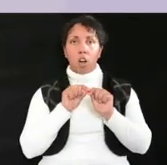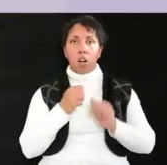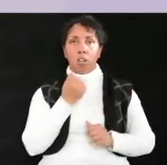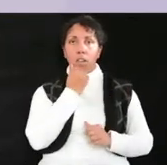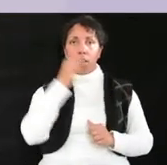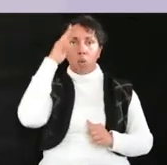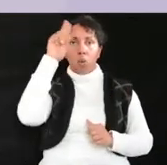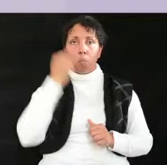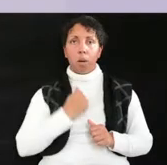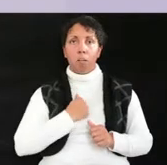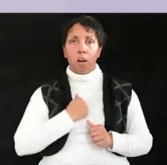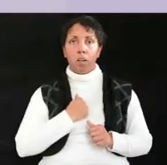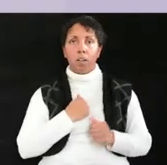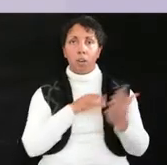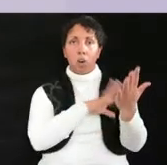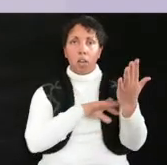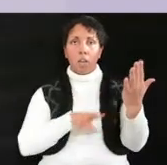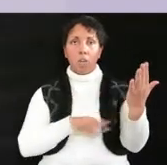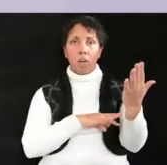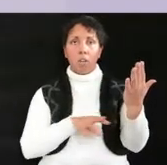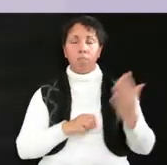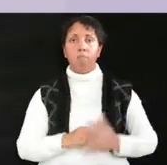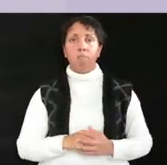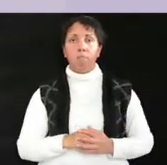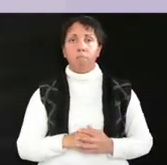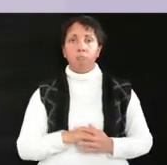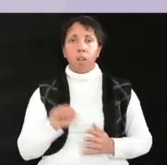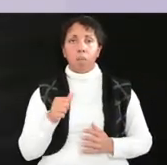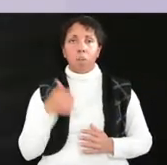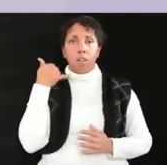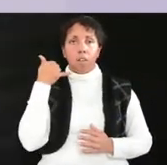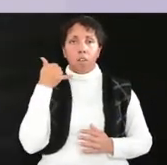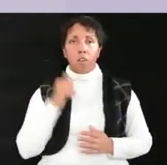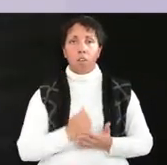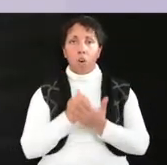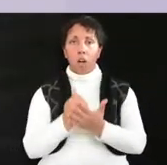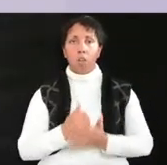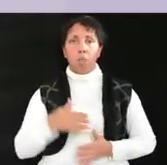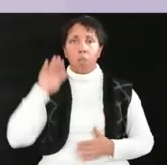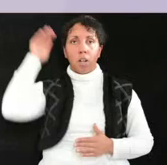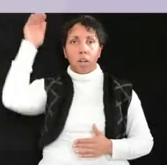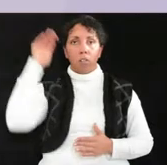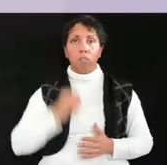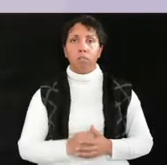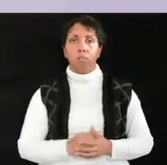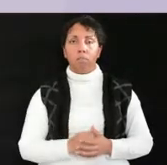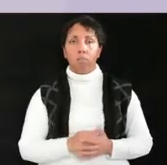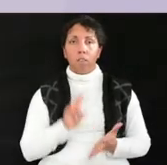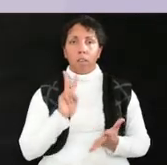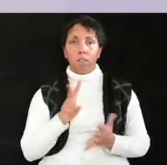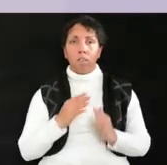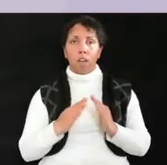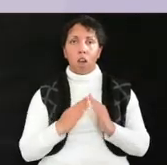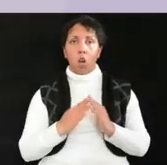it. They can get in touch with me by themselves or ask an adult to help. I will also visit them where they